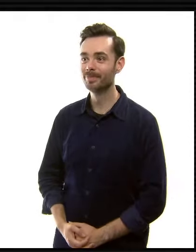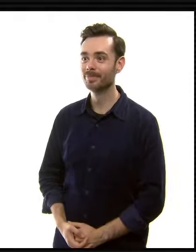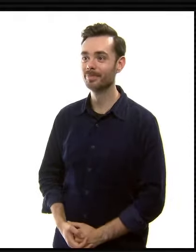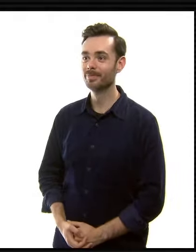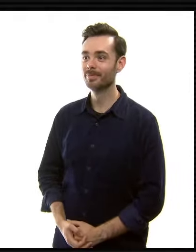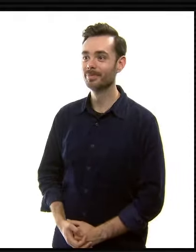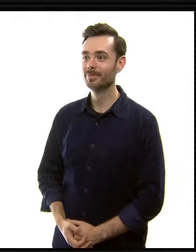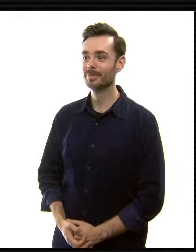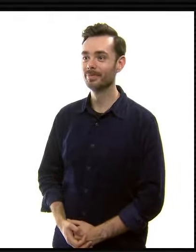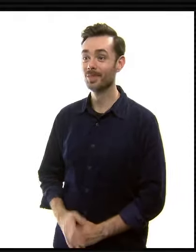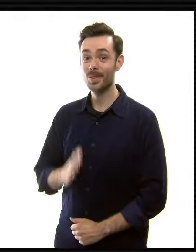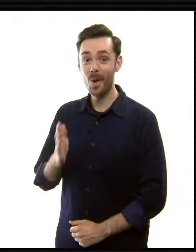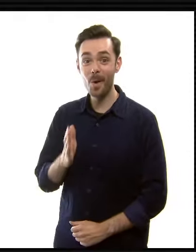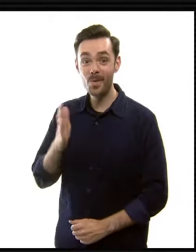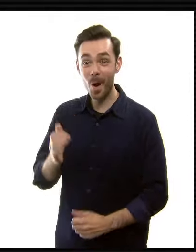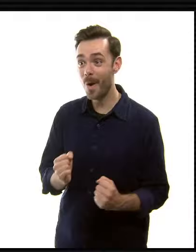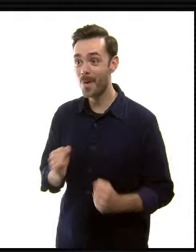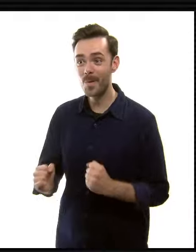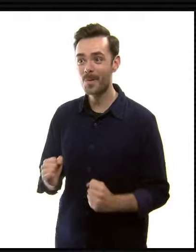Go, go, go.